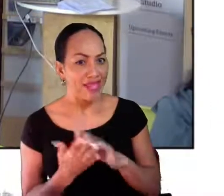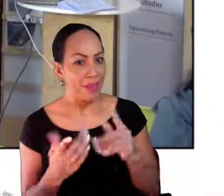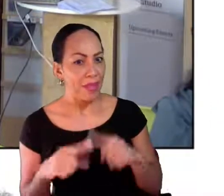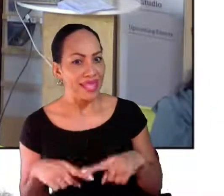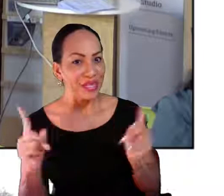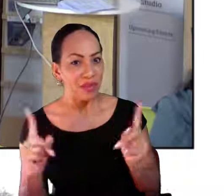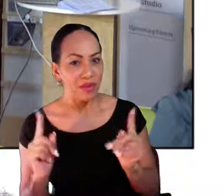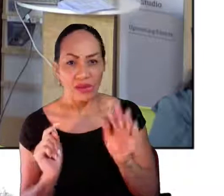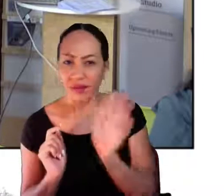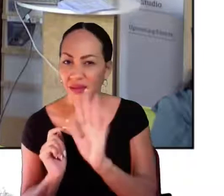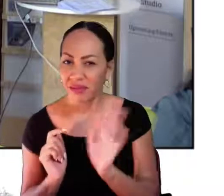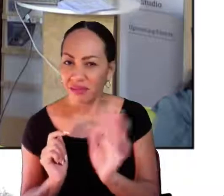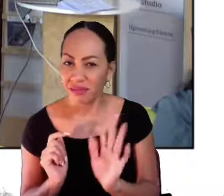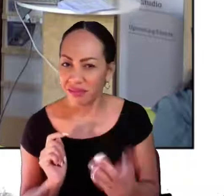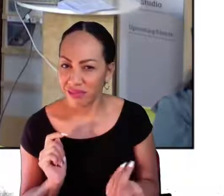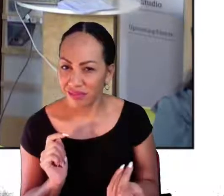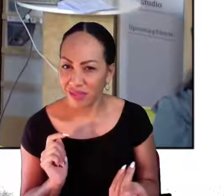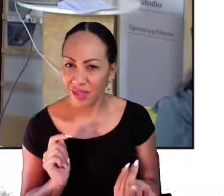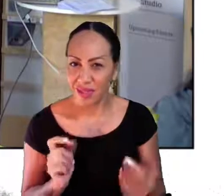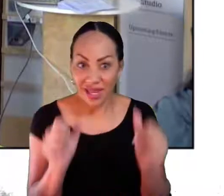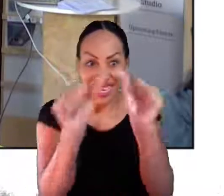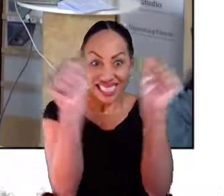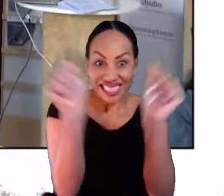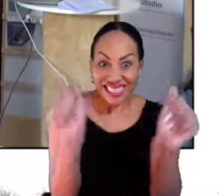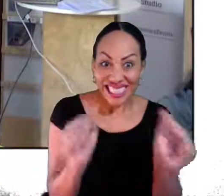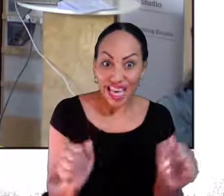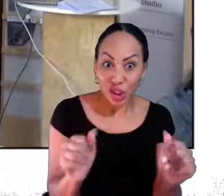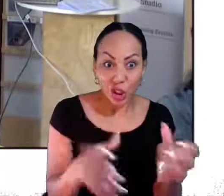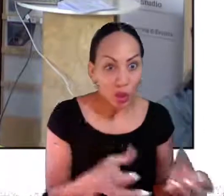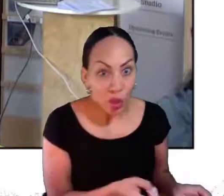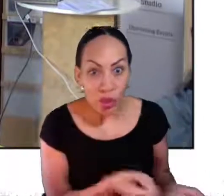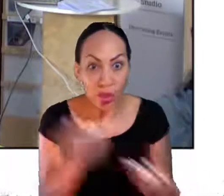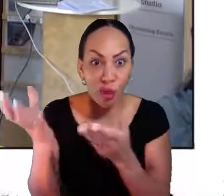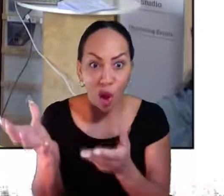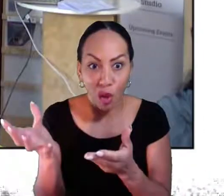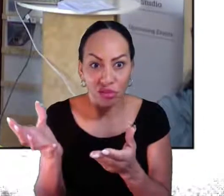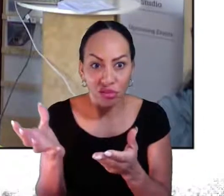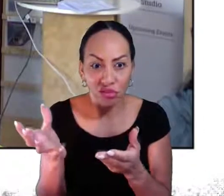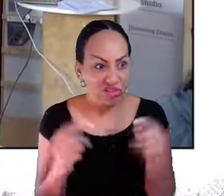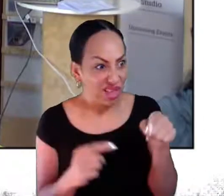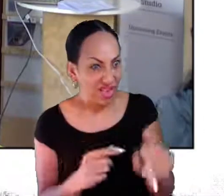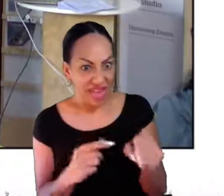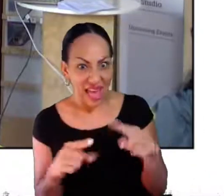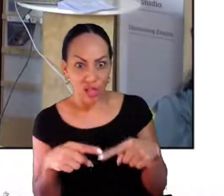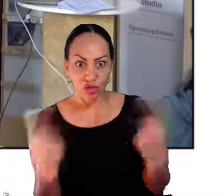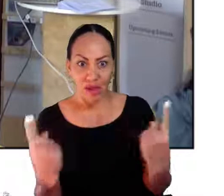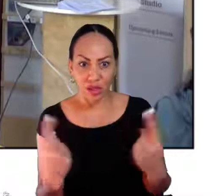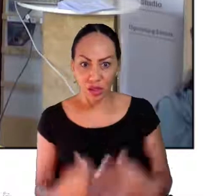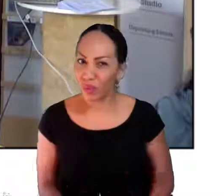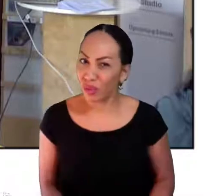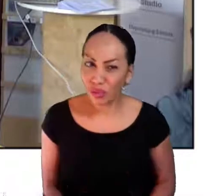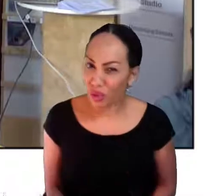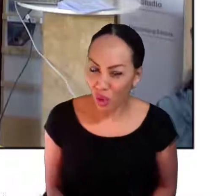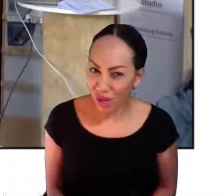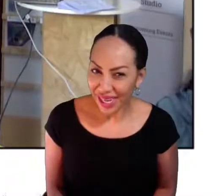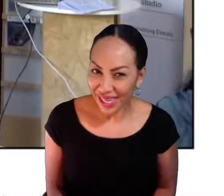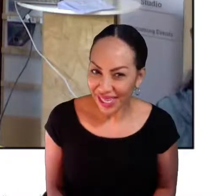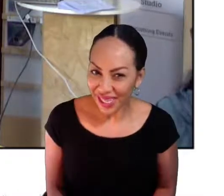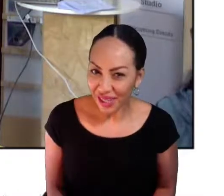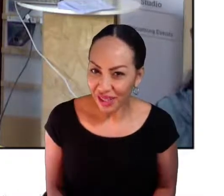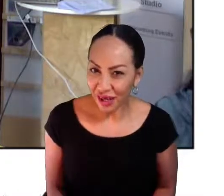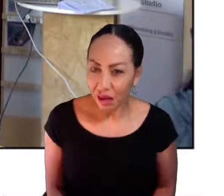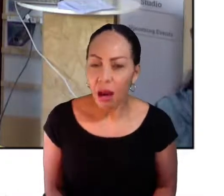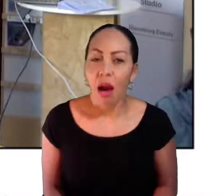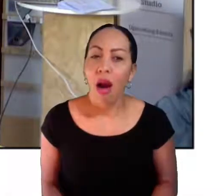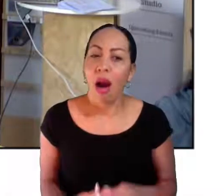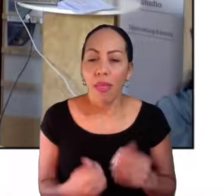and throwing them in the harbour felt like a radical thing. But I was like, is this radical work? But me and Zara got to chatting about it after quite a long time